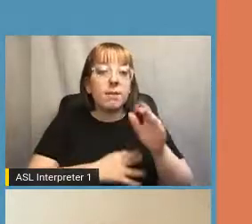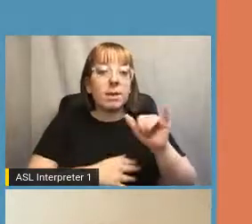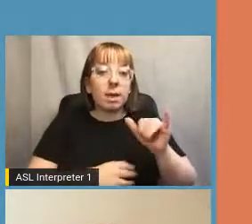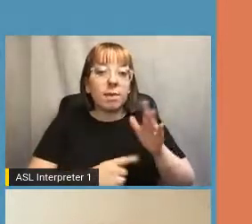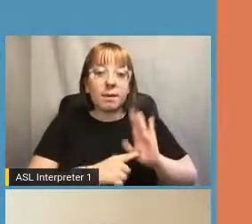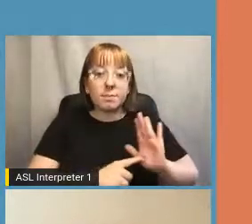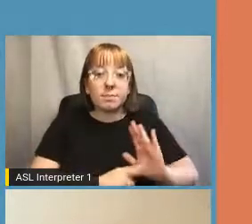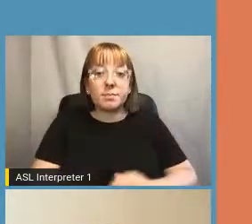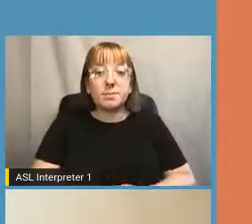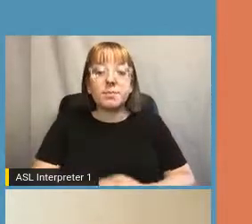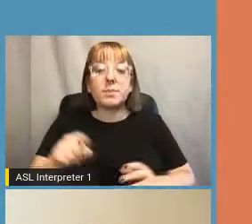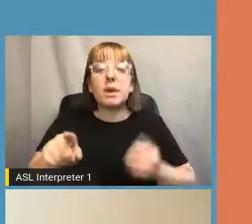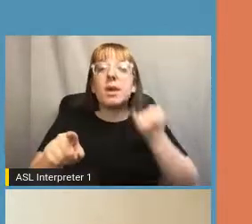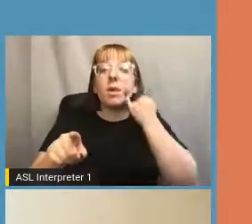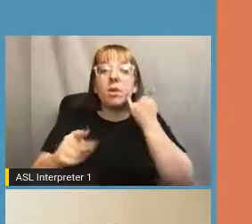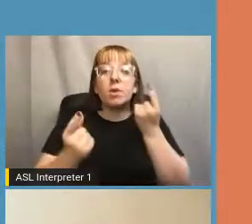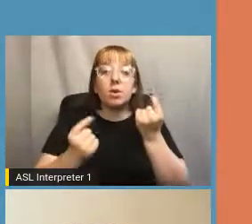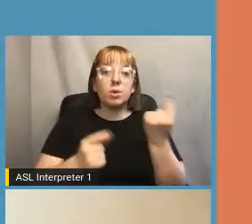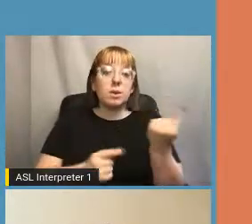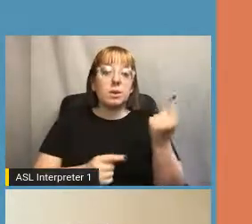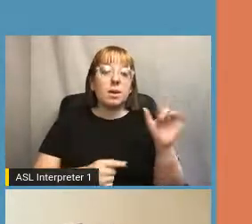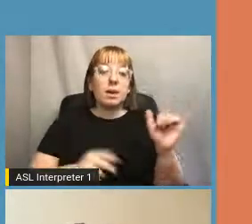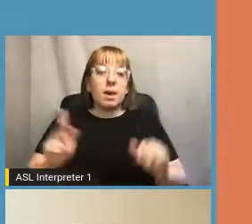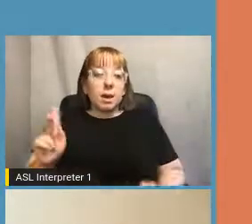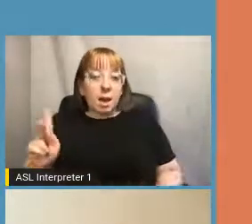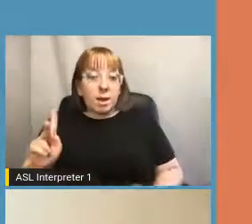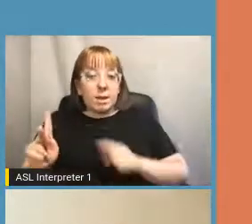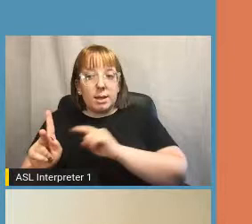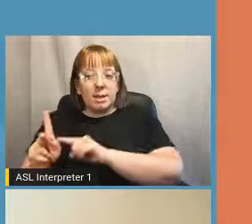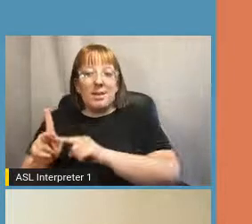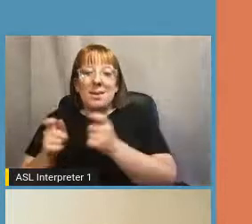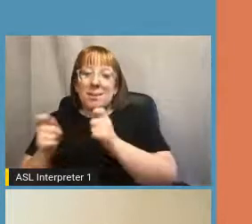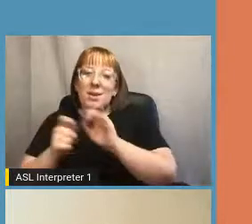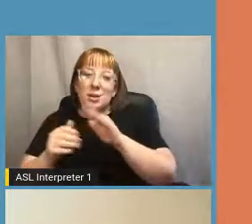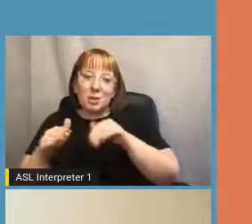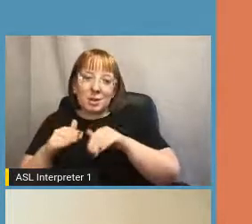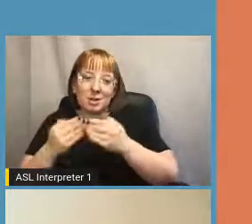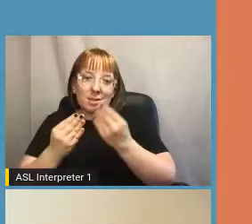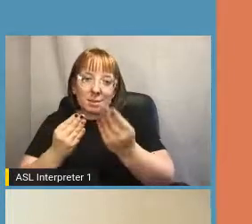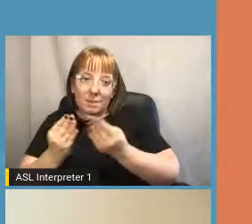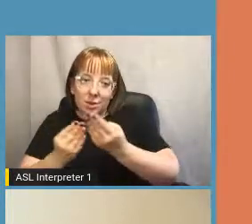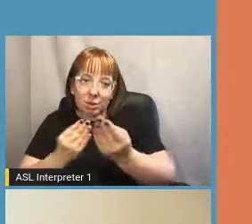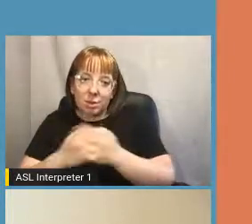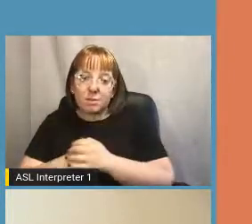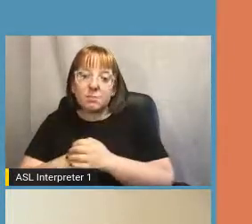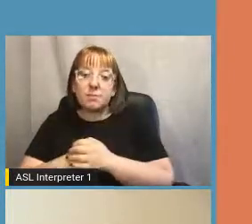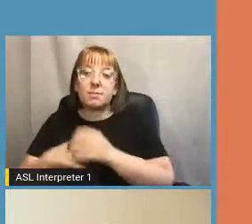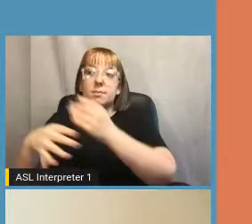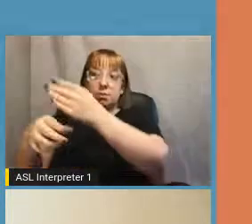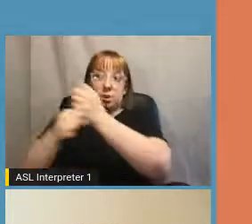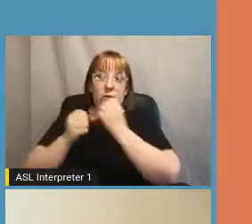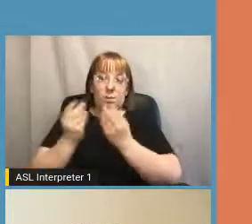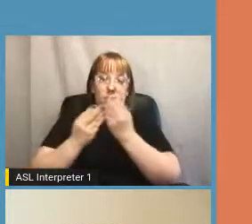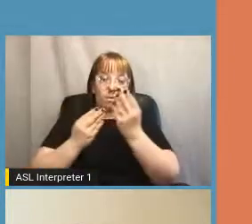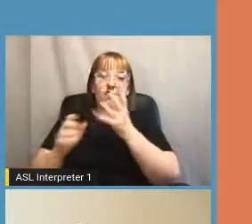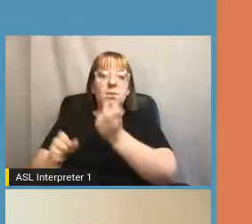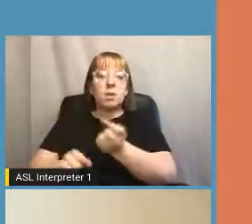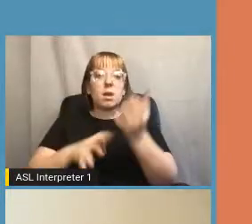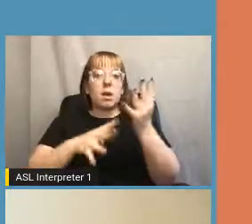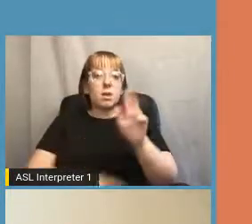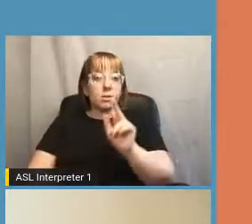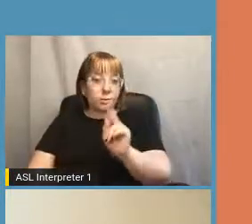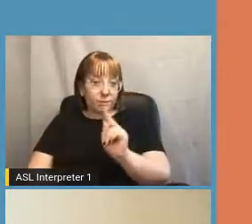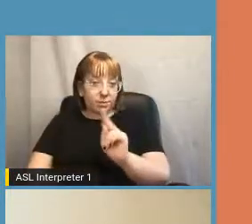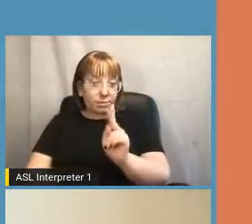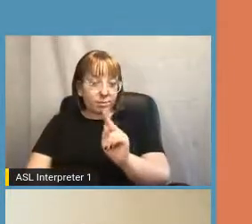If you're doing something like Kunst Matrix, you want to manage your submissions. So when you get the submissions, you upload it to Kunst Matrix.